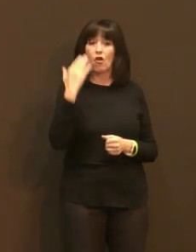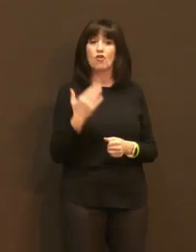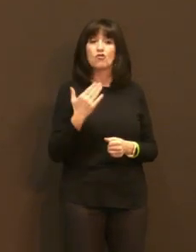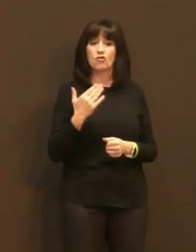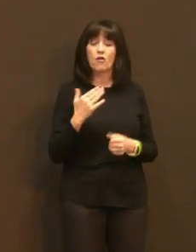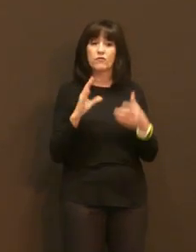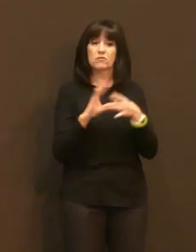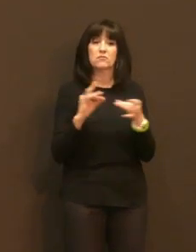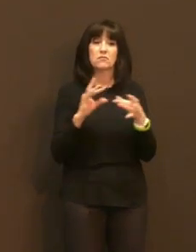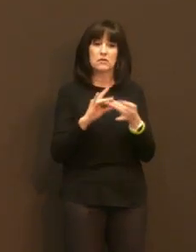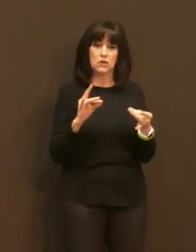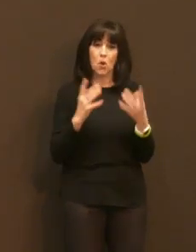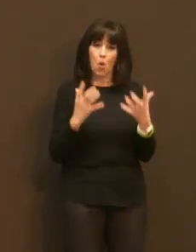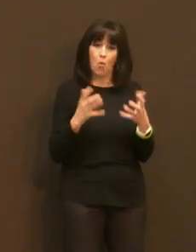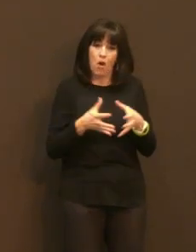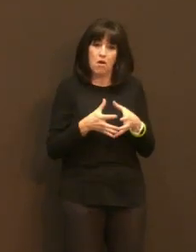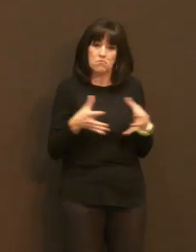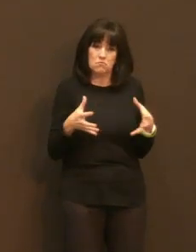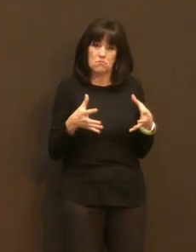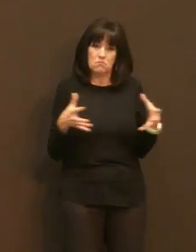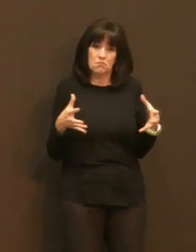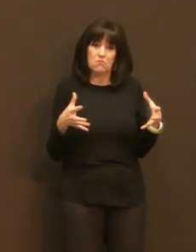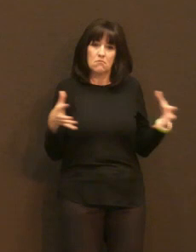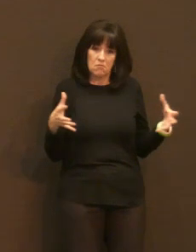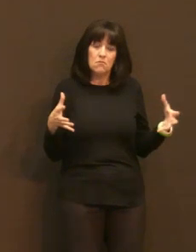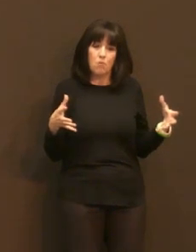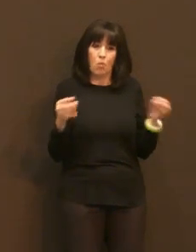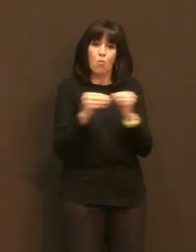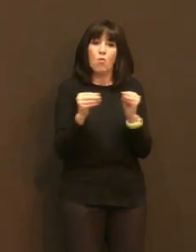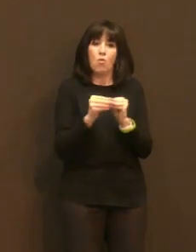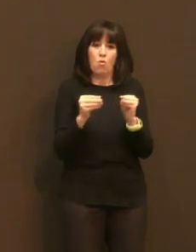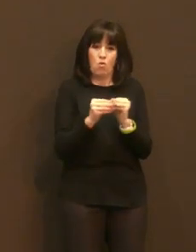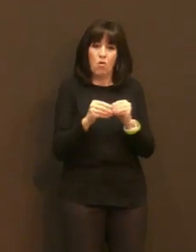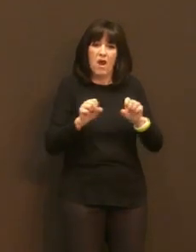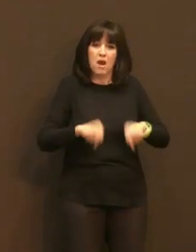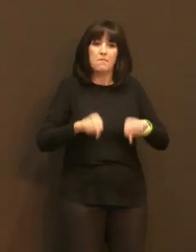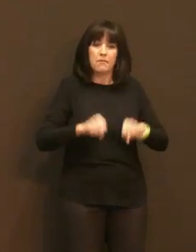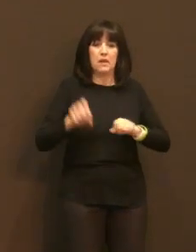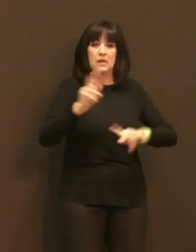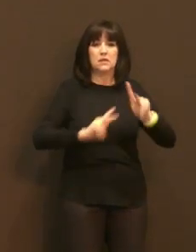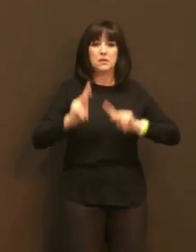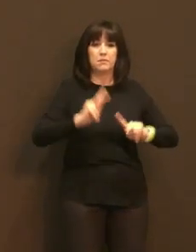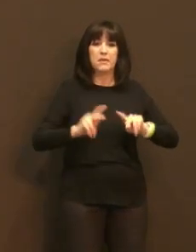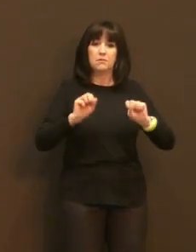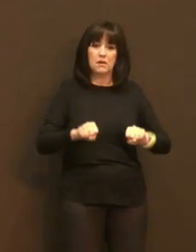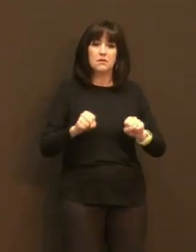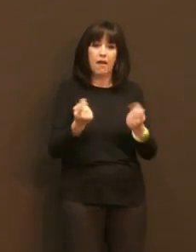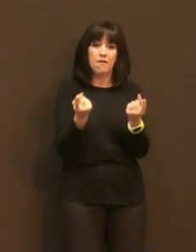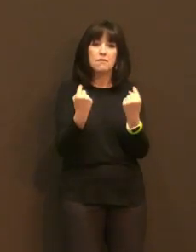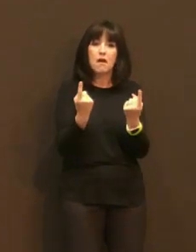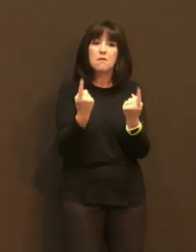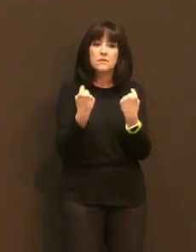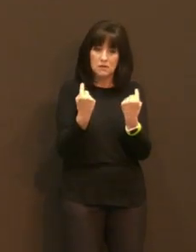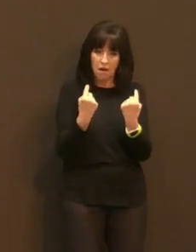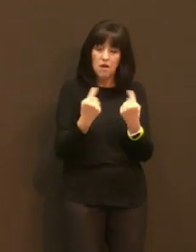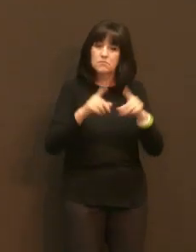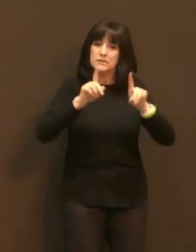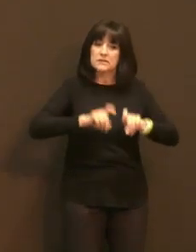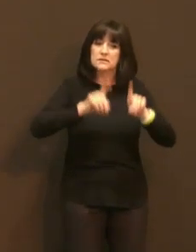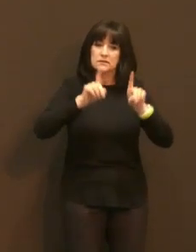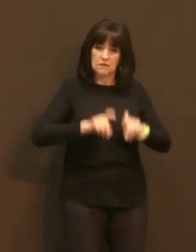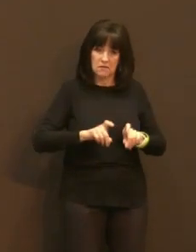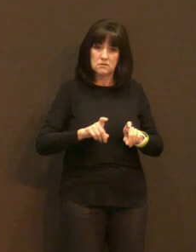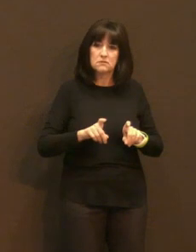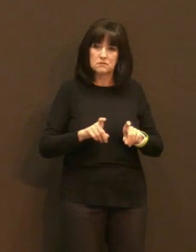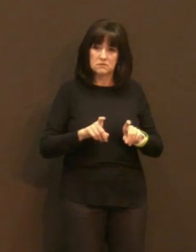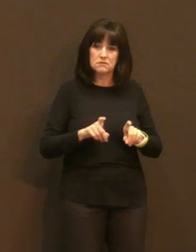continue to work on expanding access to testing, we do want to make sure that people do keep in mind